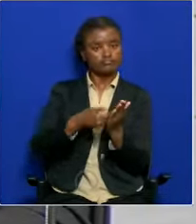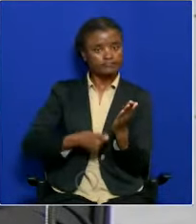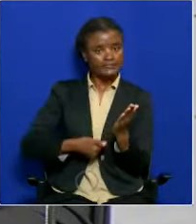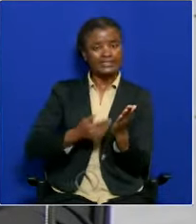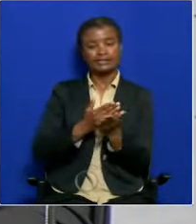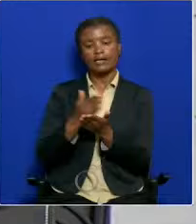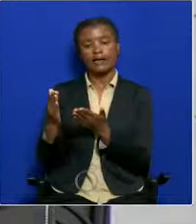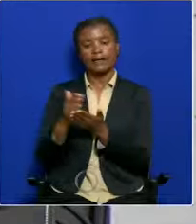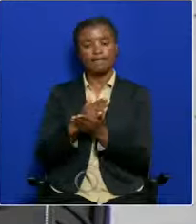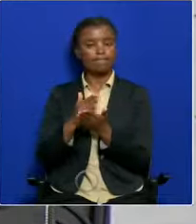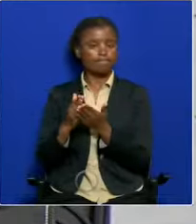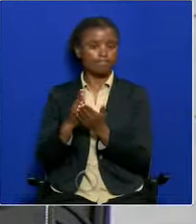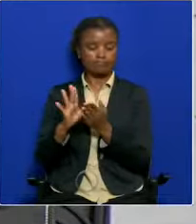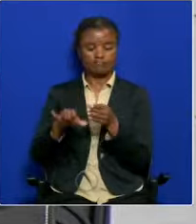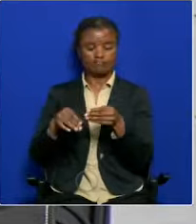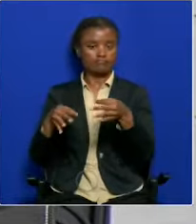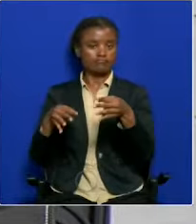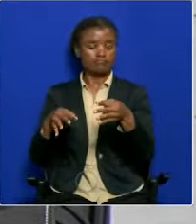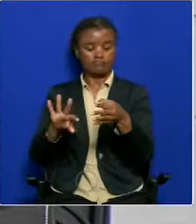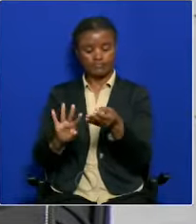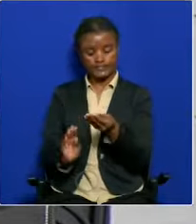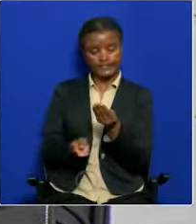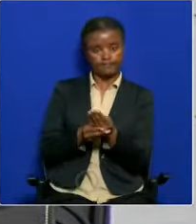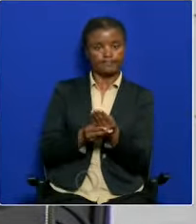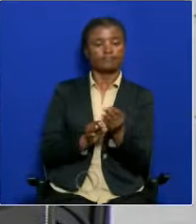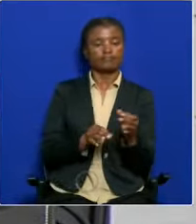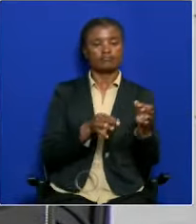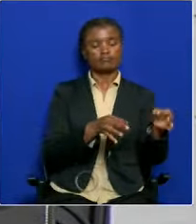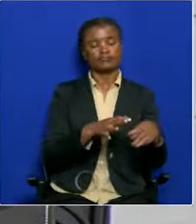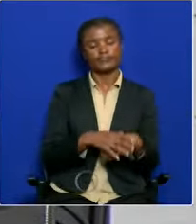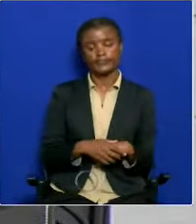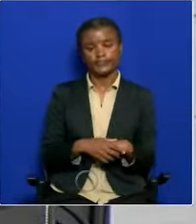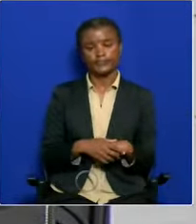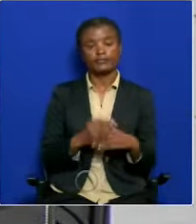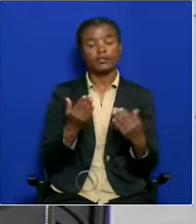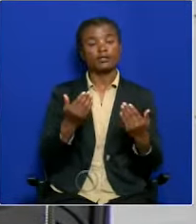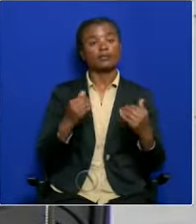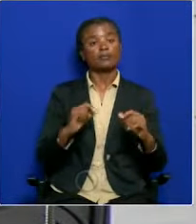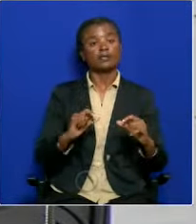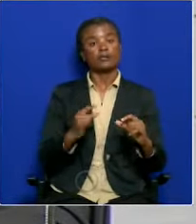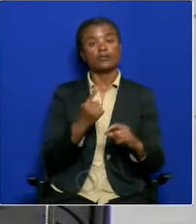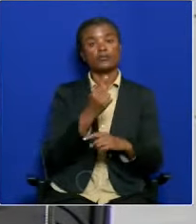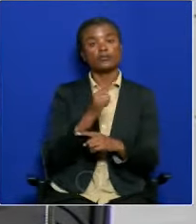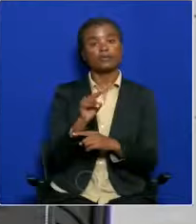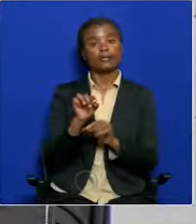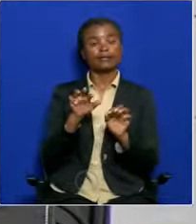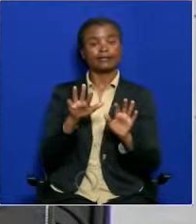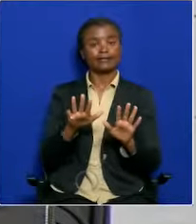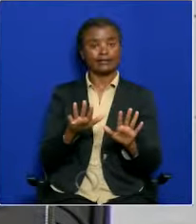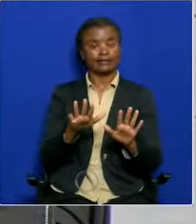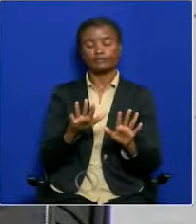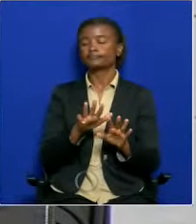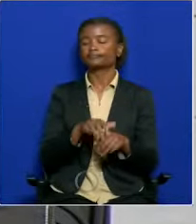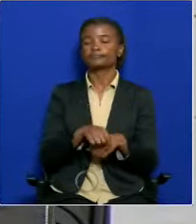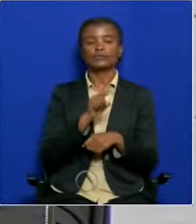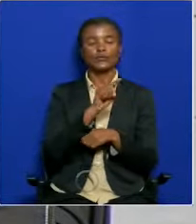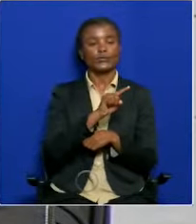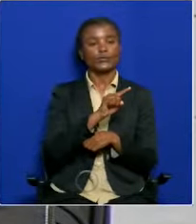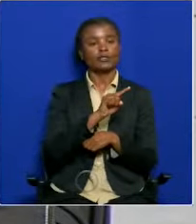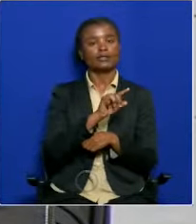In paragraph 193 of my earlier statement, I referred to sworn statement